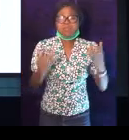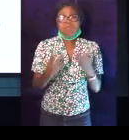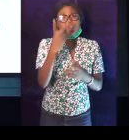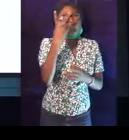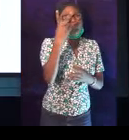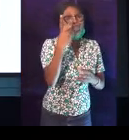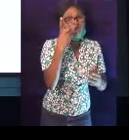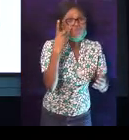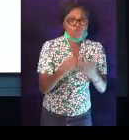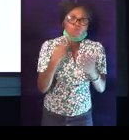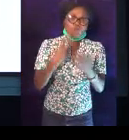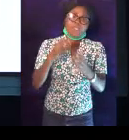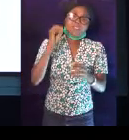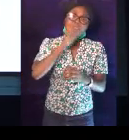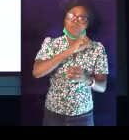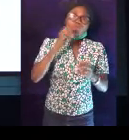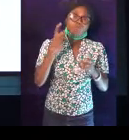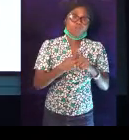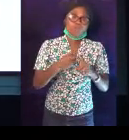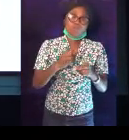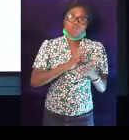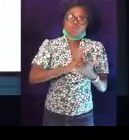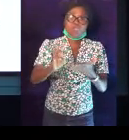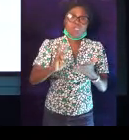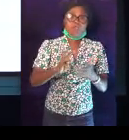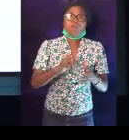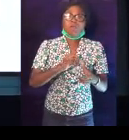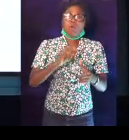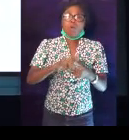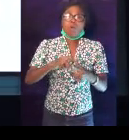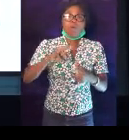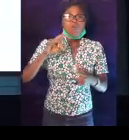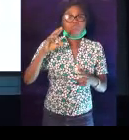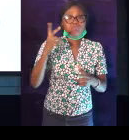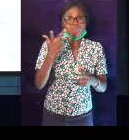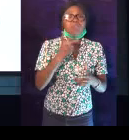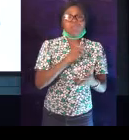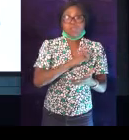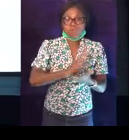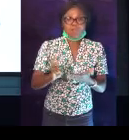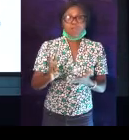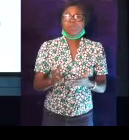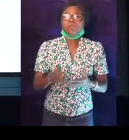maybe twice a week, once a week, depending on how you feel like, but not